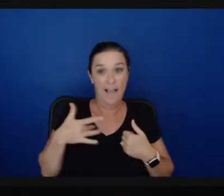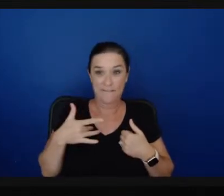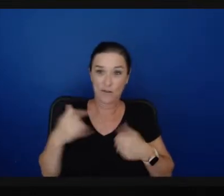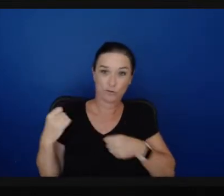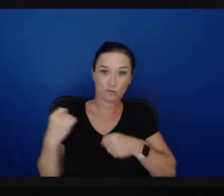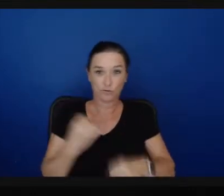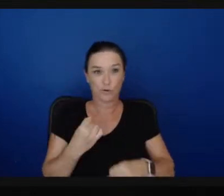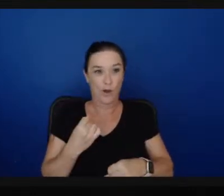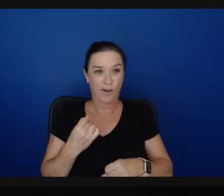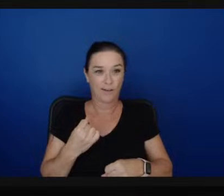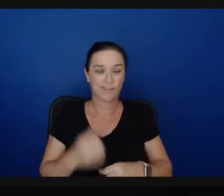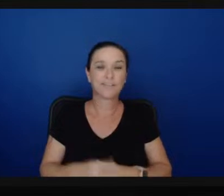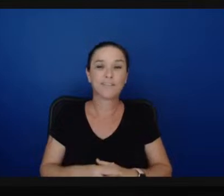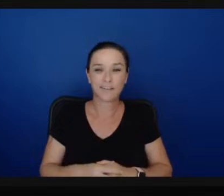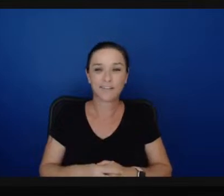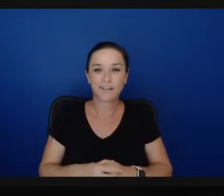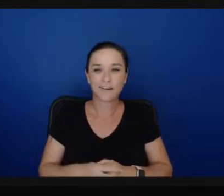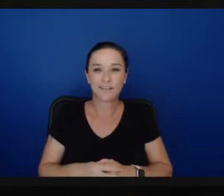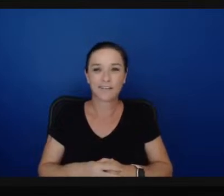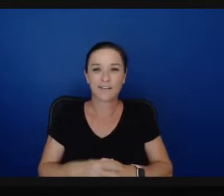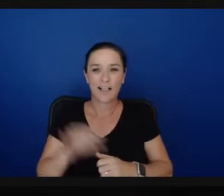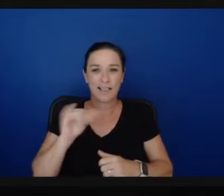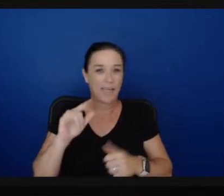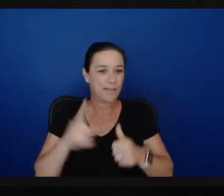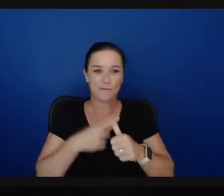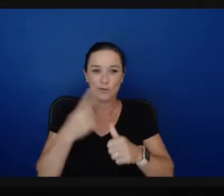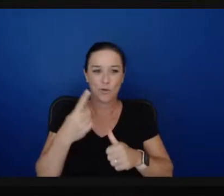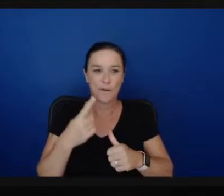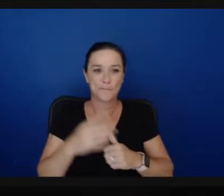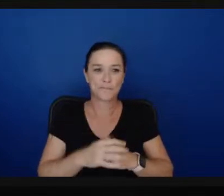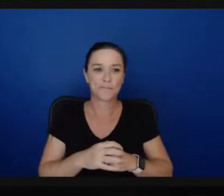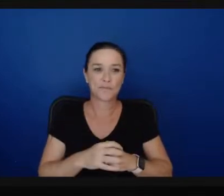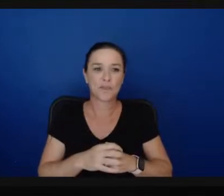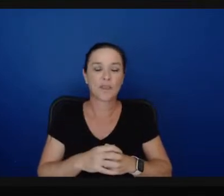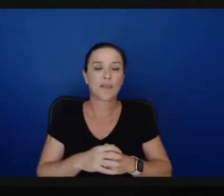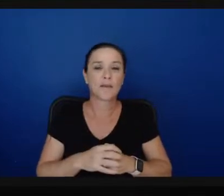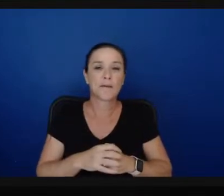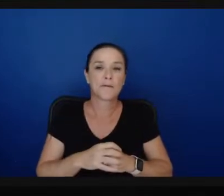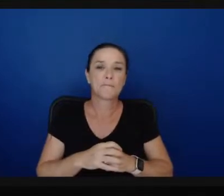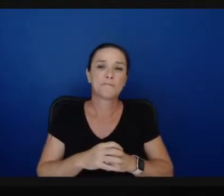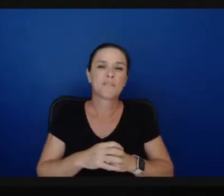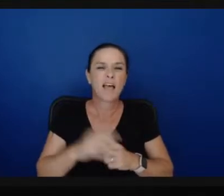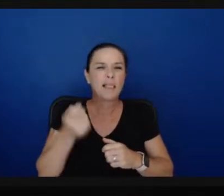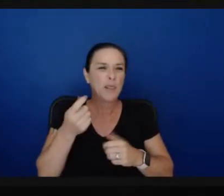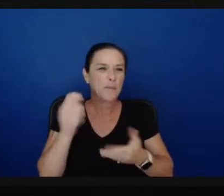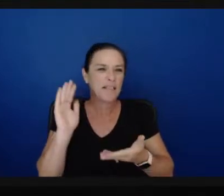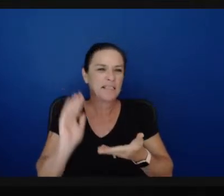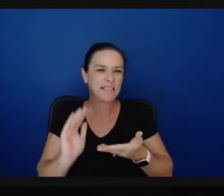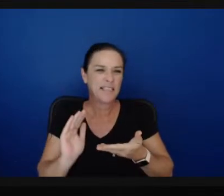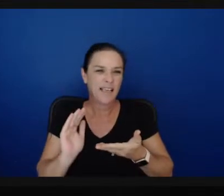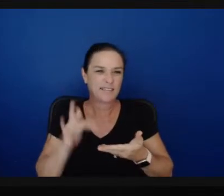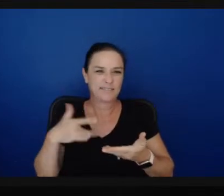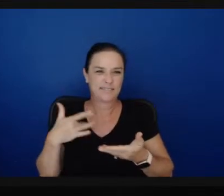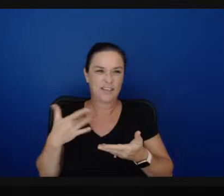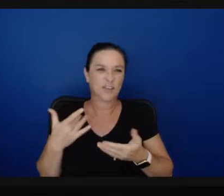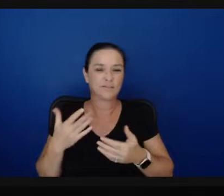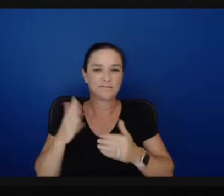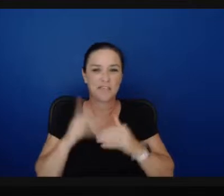like that first one. Not quite as strong as the first one, but pretty intense